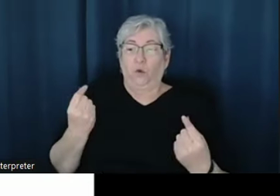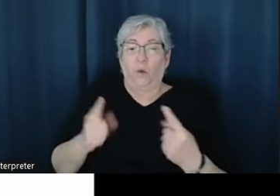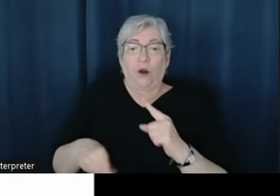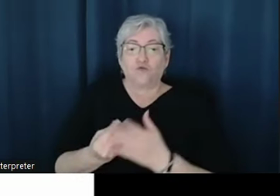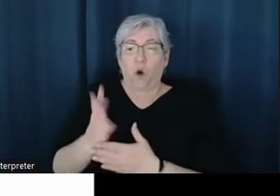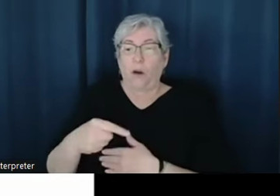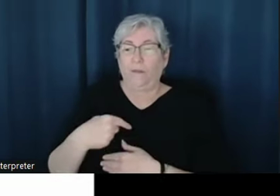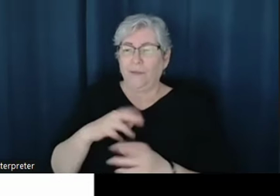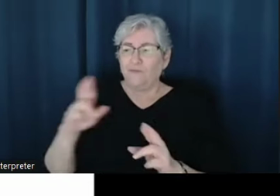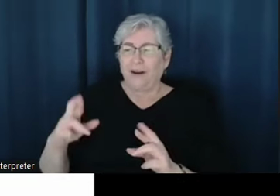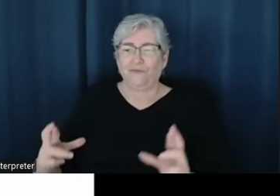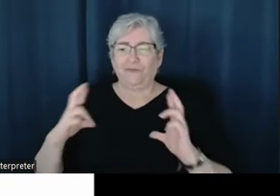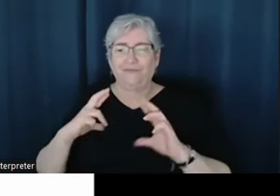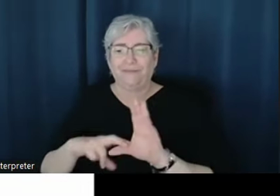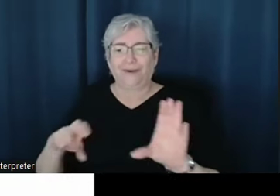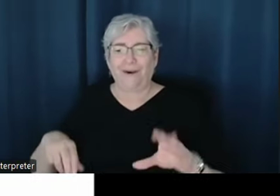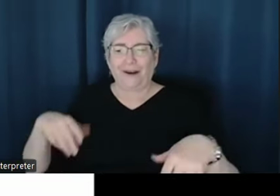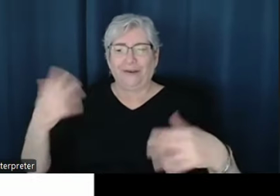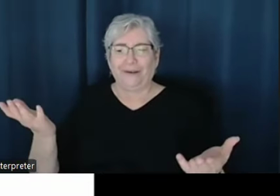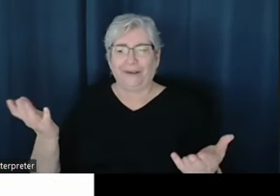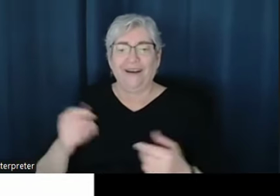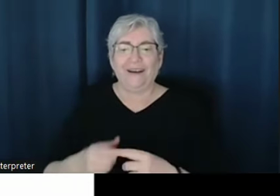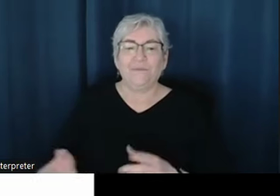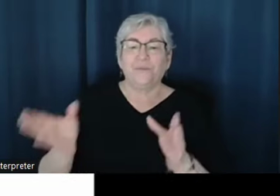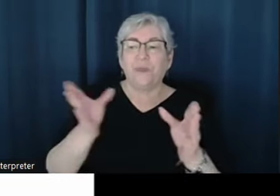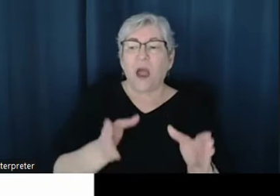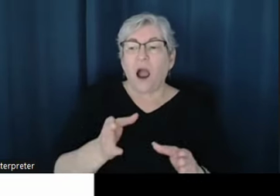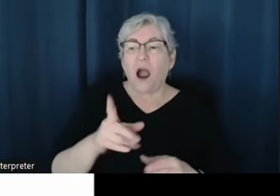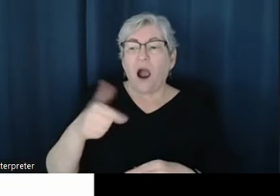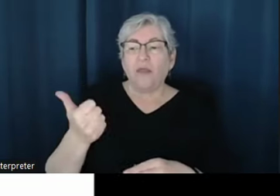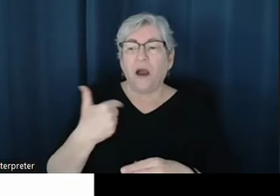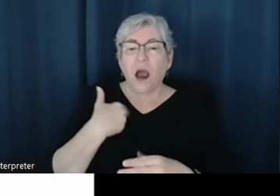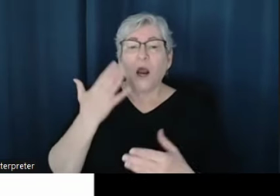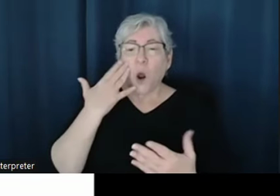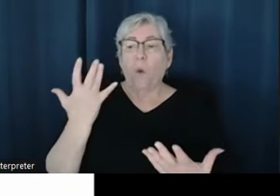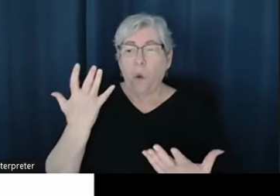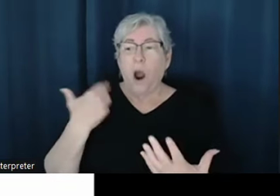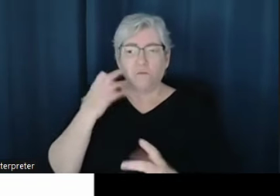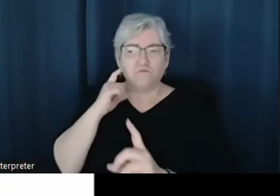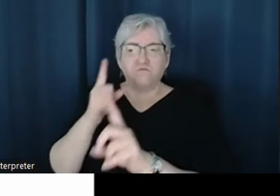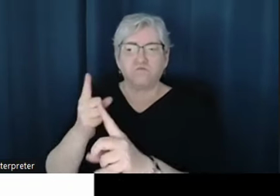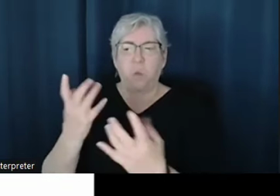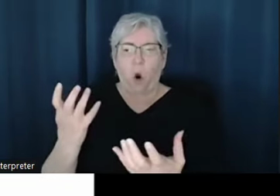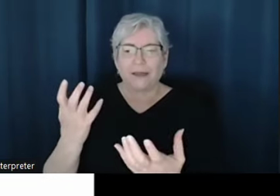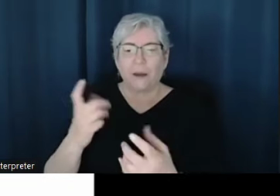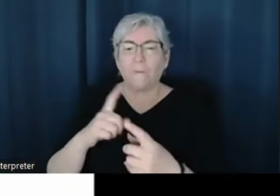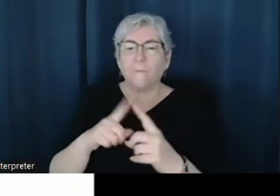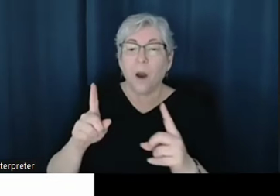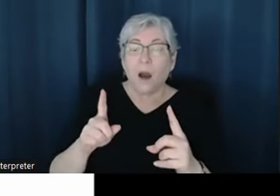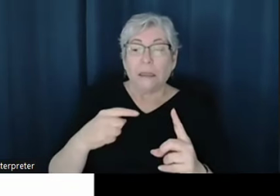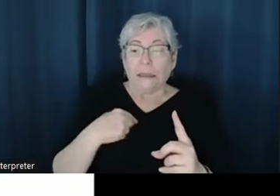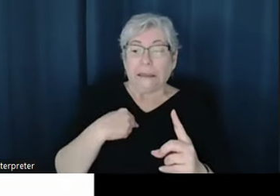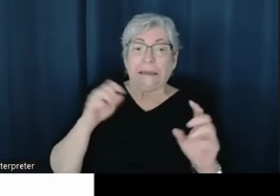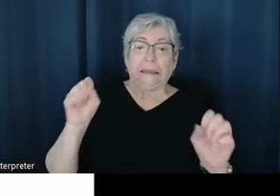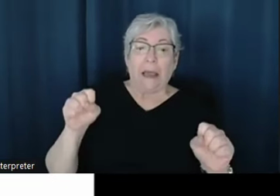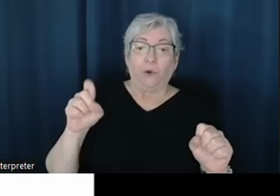I'm almost ready to retire. The other thing is, well, I really know what I want to do when I grow up, but will I be able